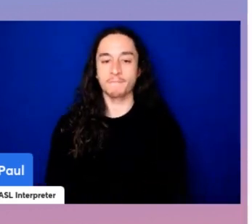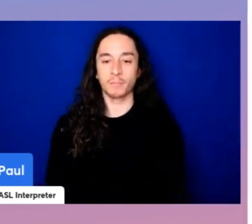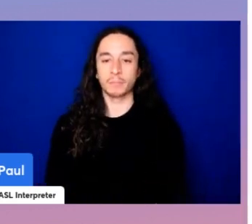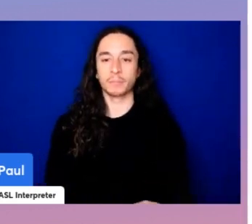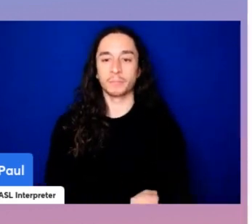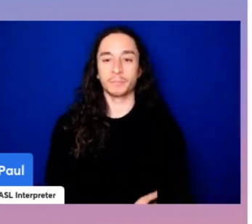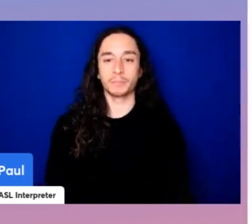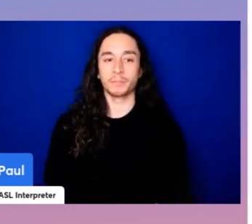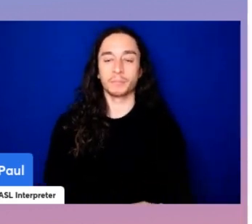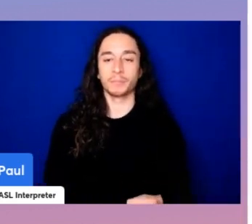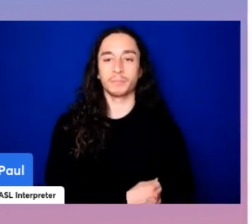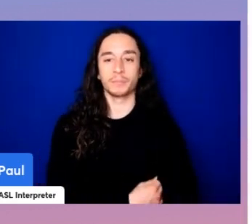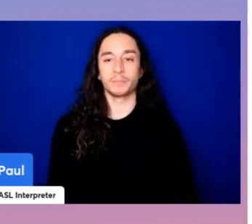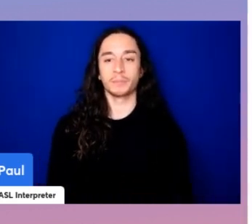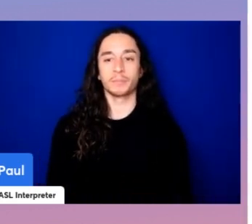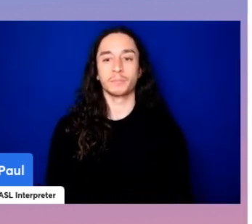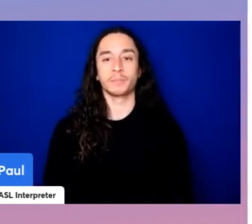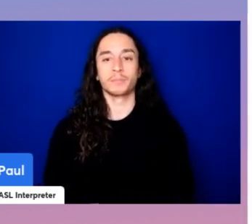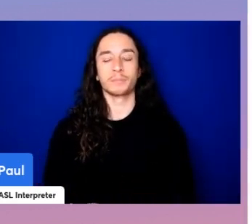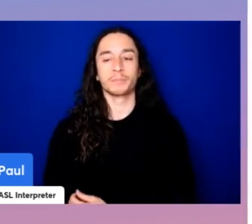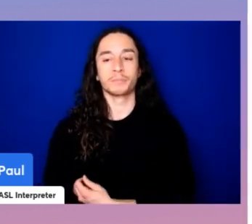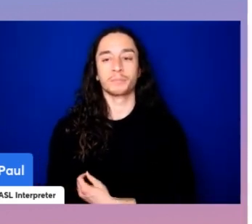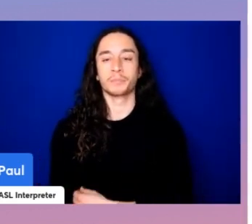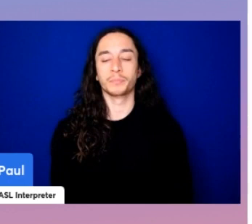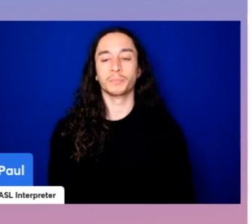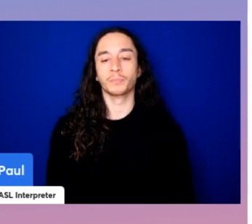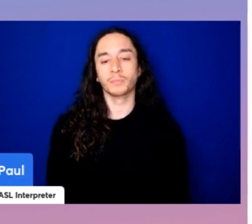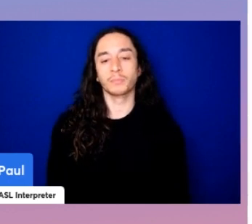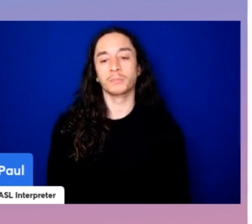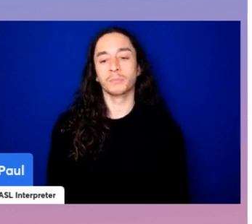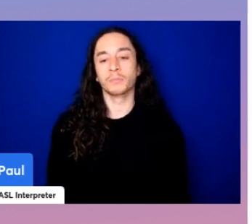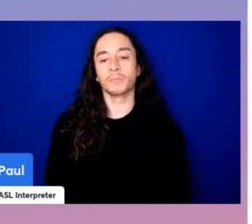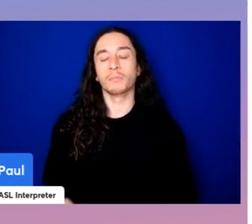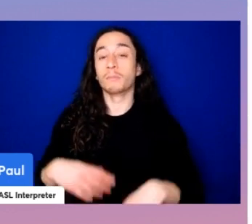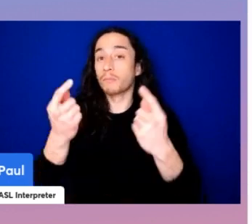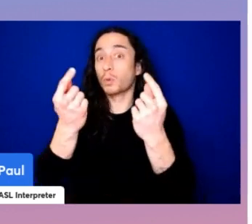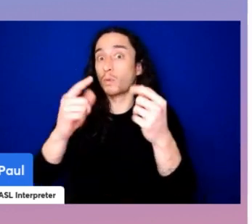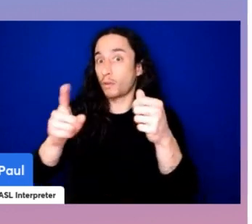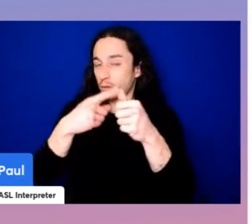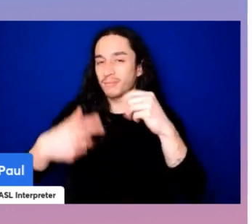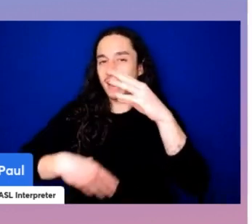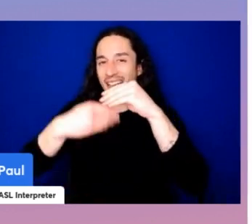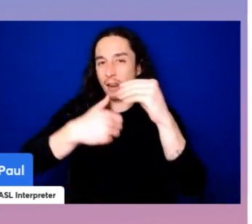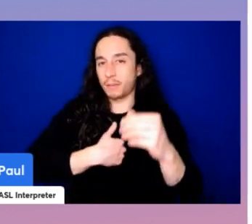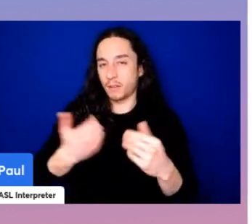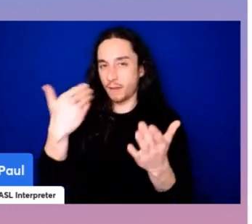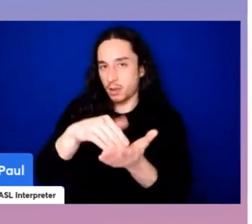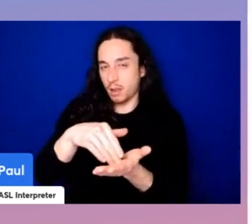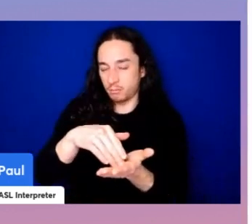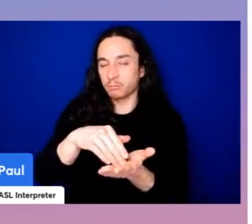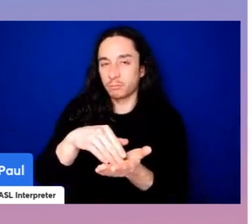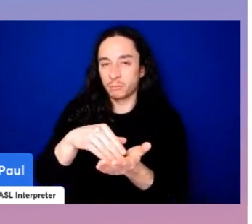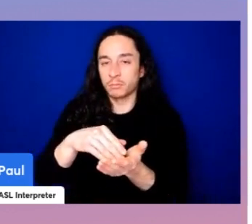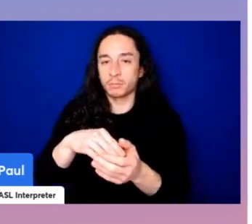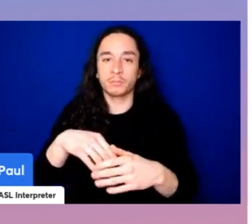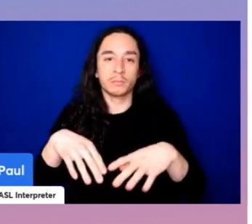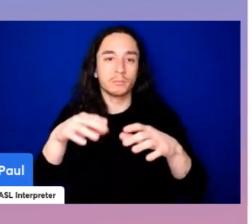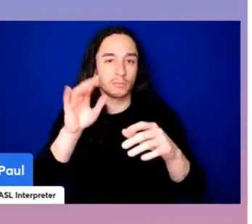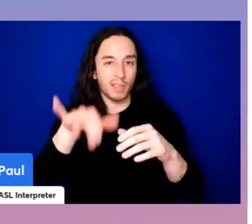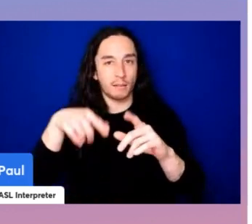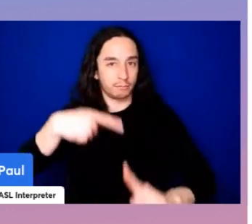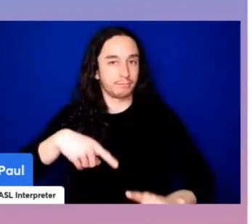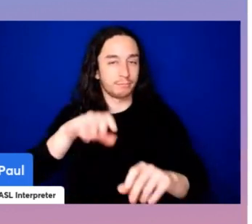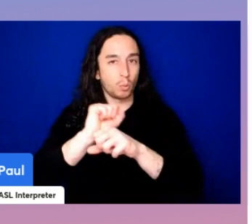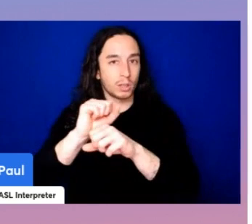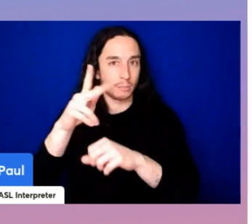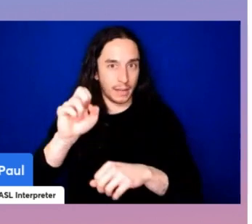The first thing that we're going to do is I'm going to add myself back into that workspace so that you can see the run when we trigger it. And then